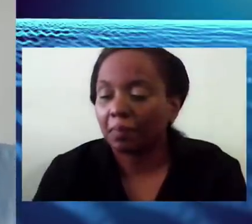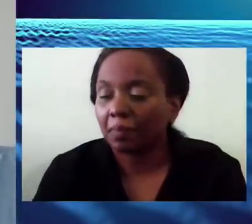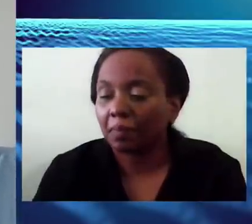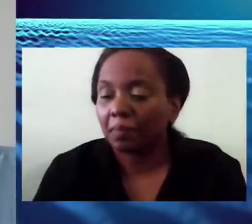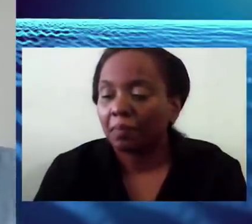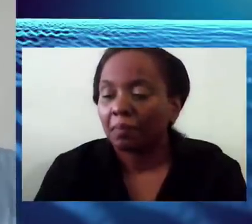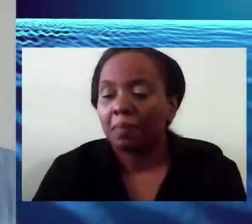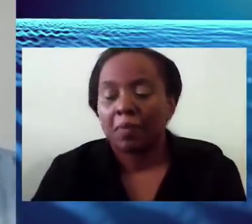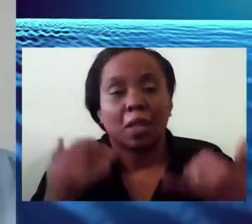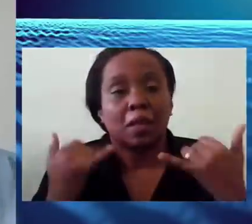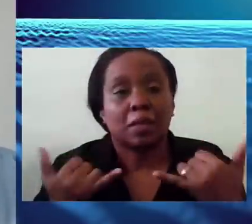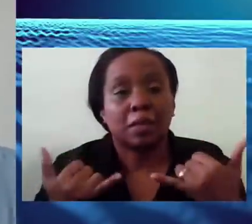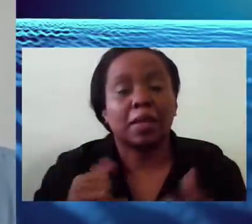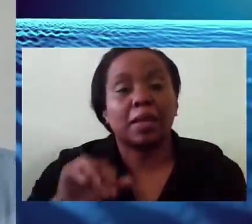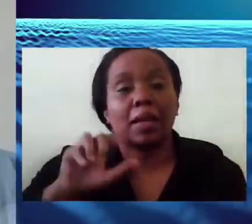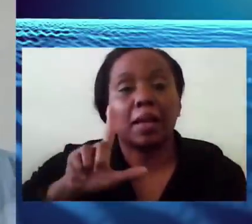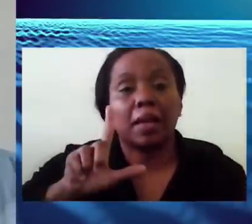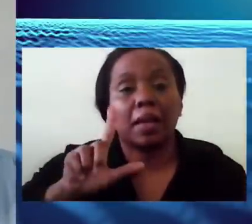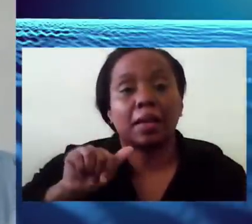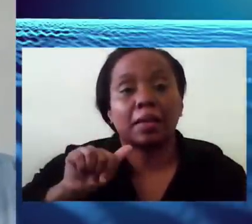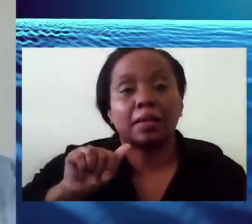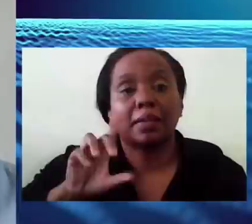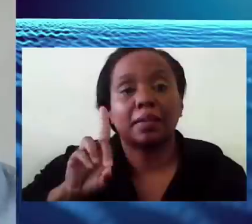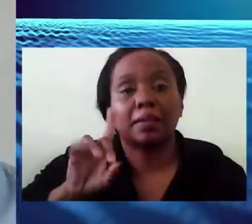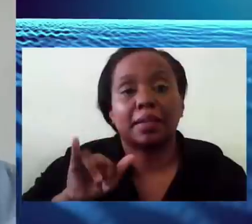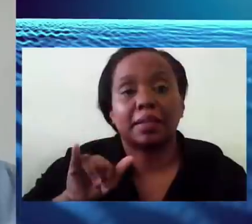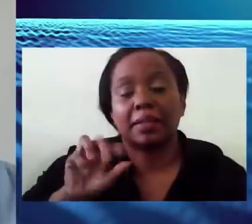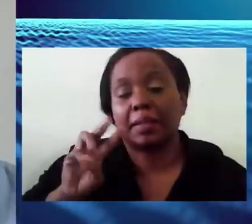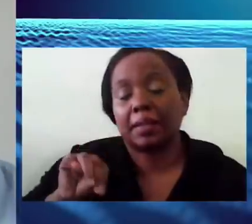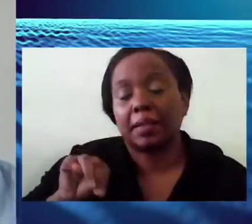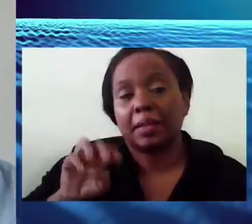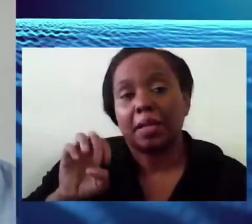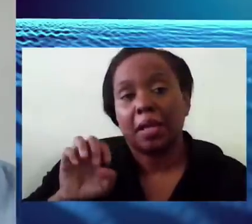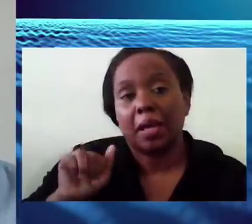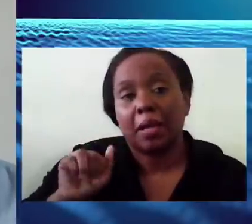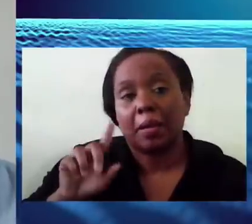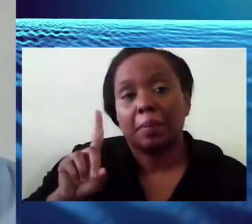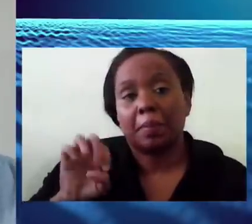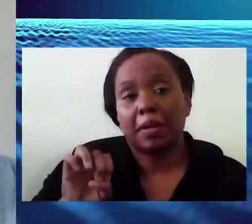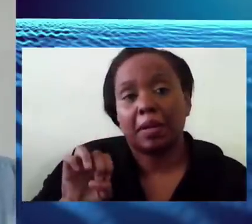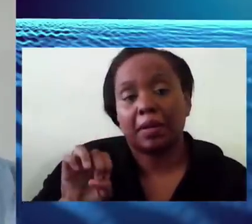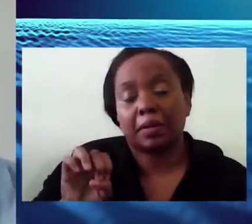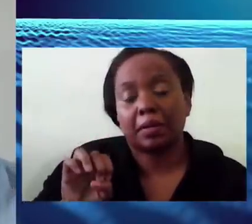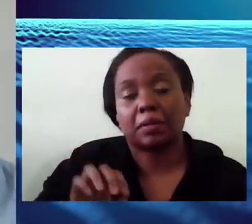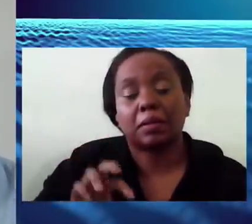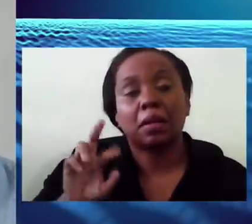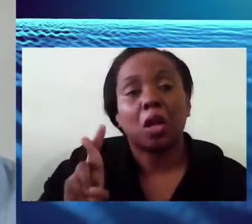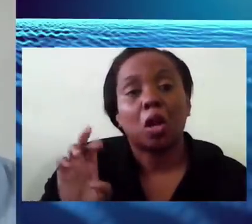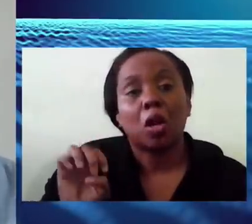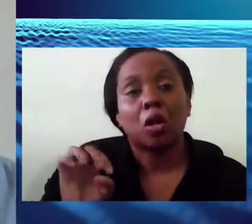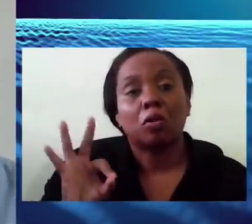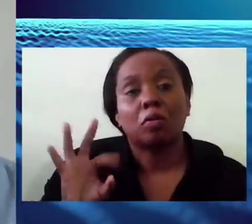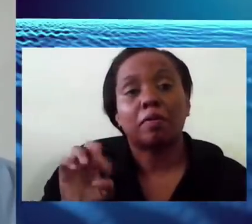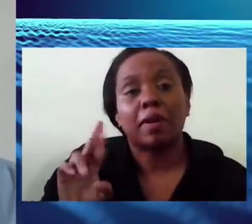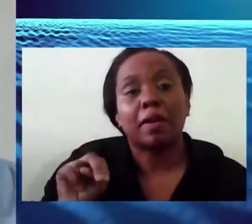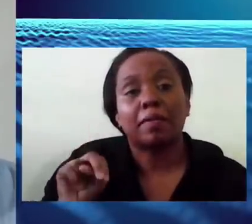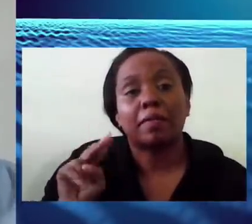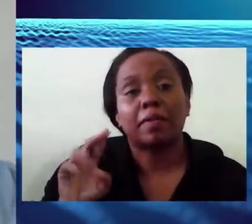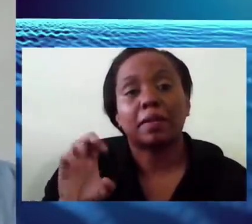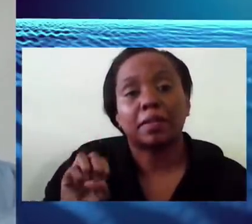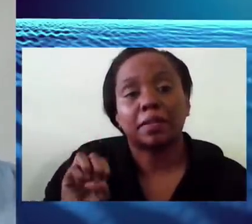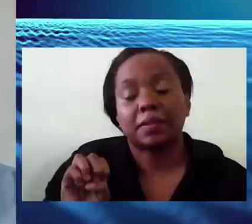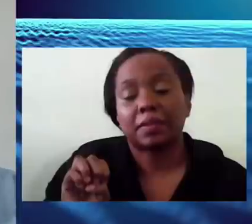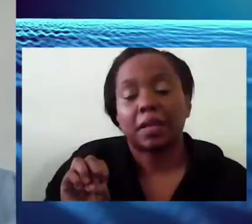Unit, which is due for an industrial clean tomorrow. And as a result of that, we were only able to offer emergency services